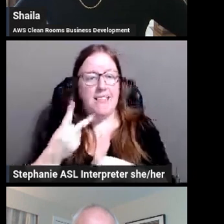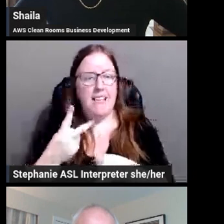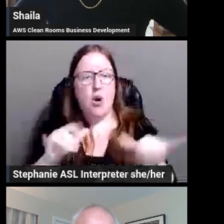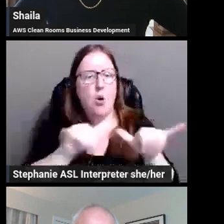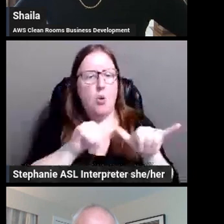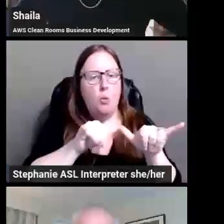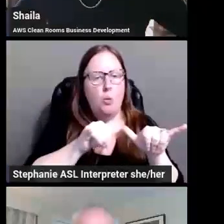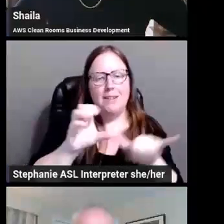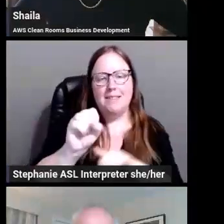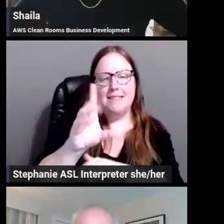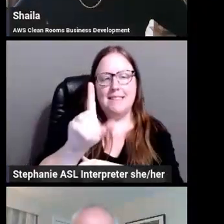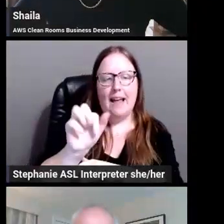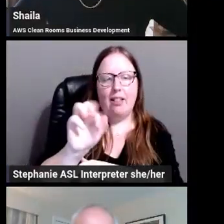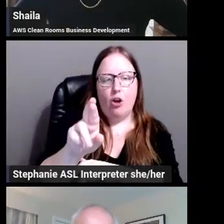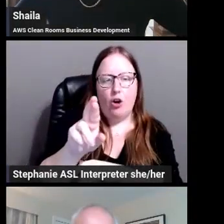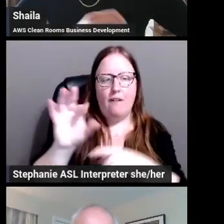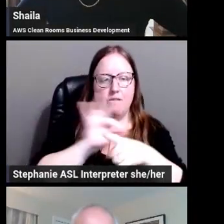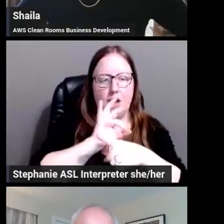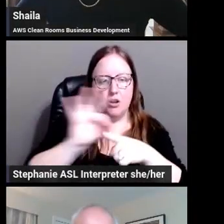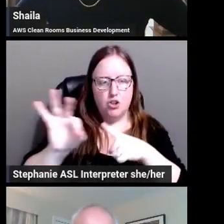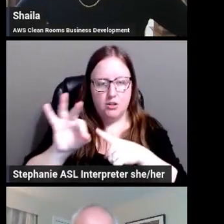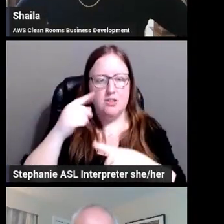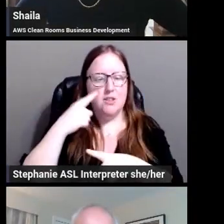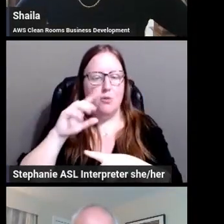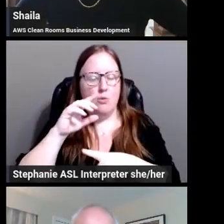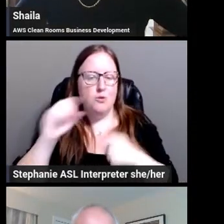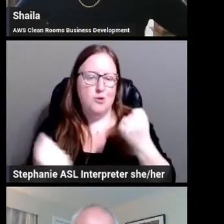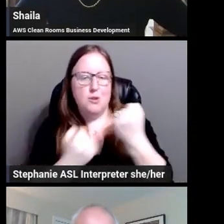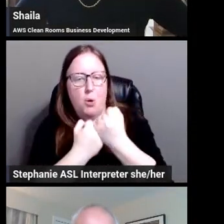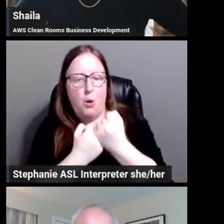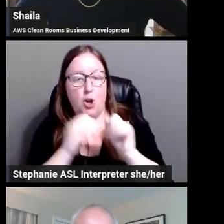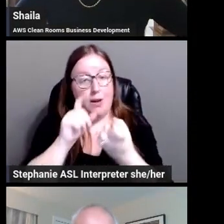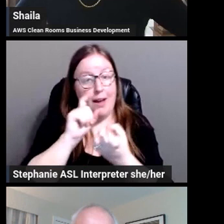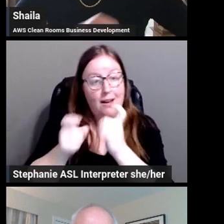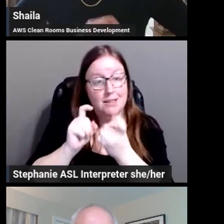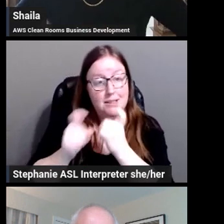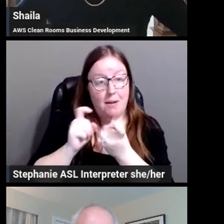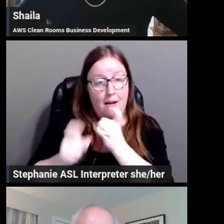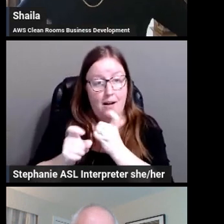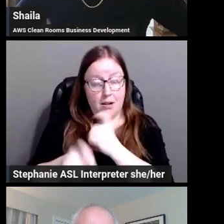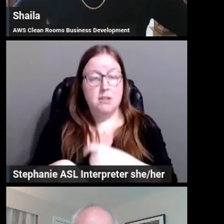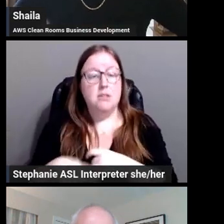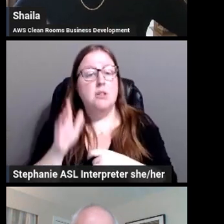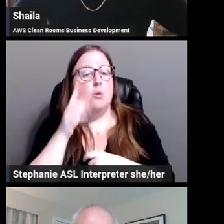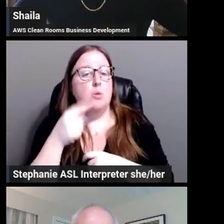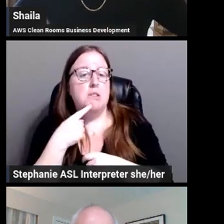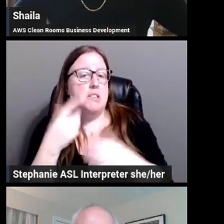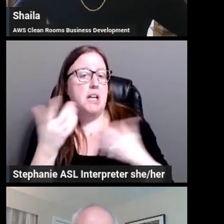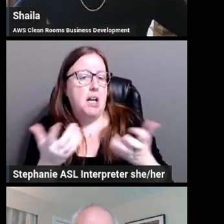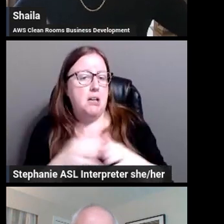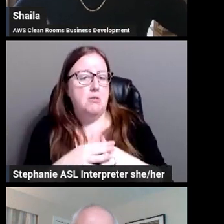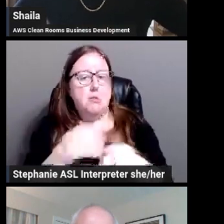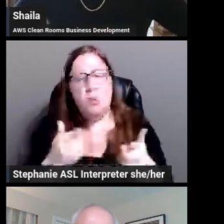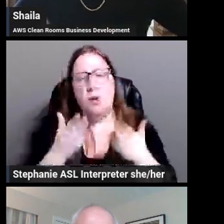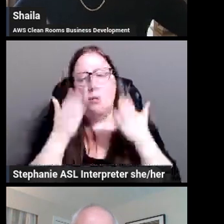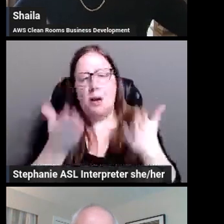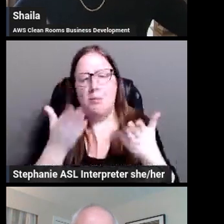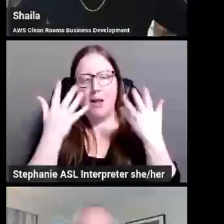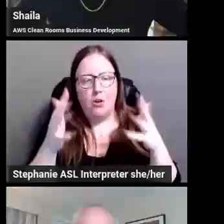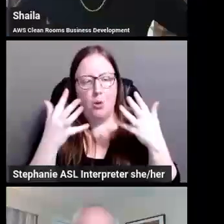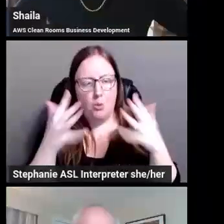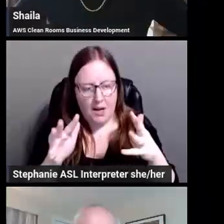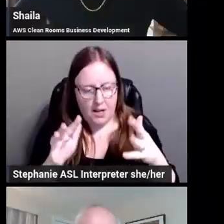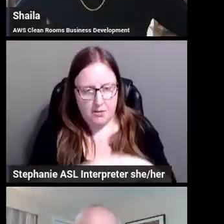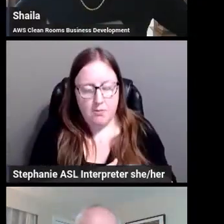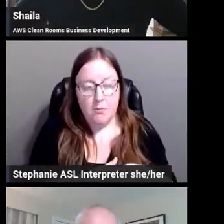functions might be used. We support a list. You can customize it. Let's go with something that we recommend already. And